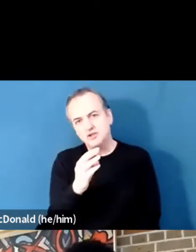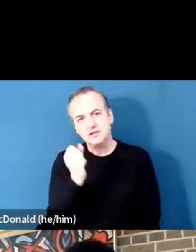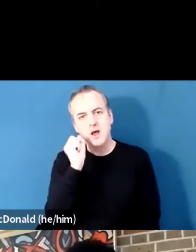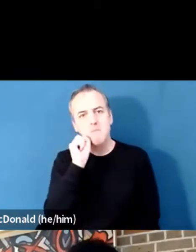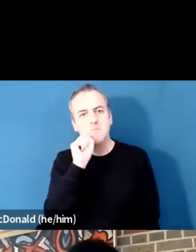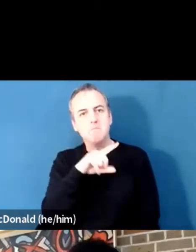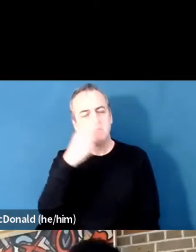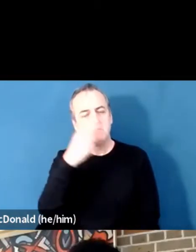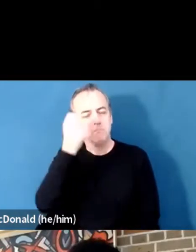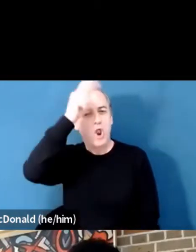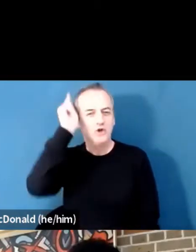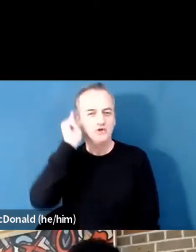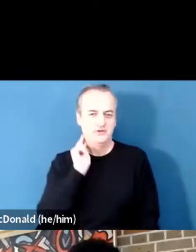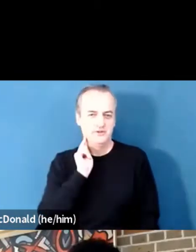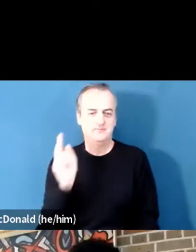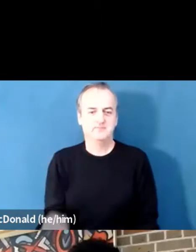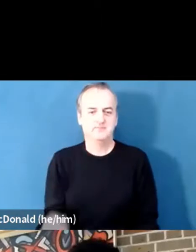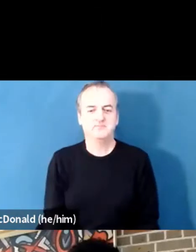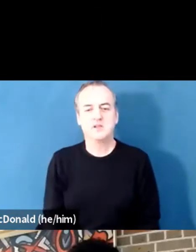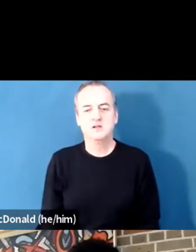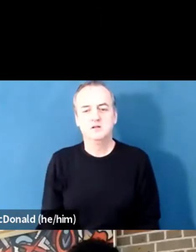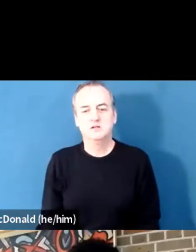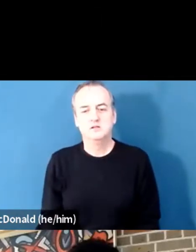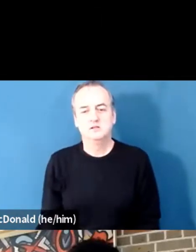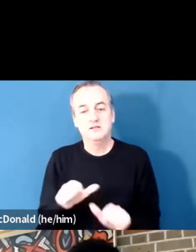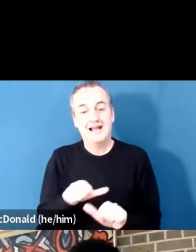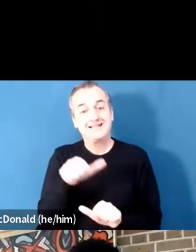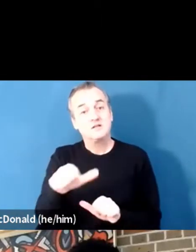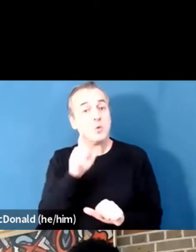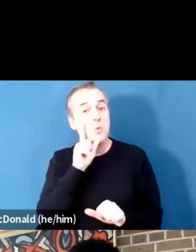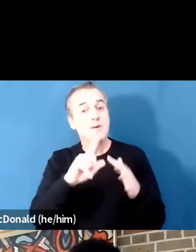Fantastic, thank you. And Ella.